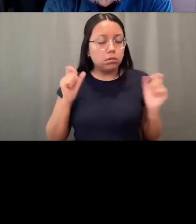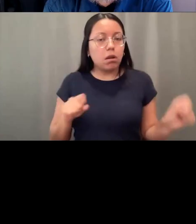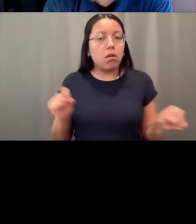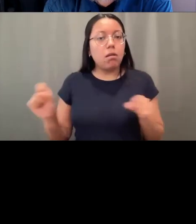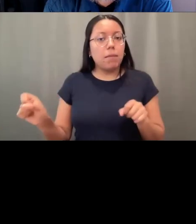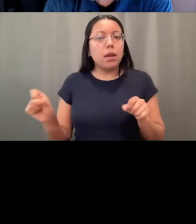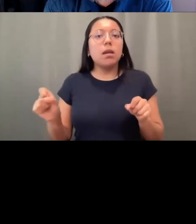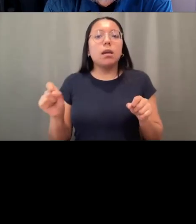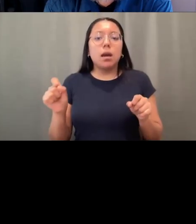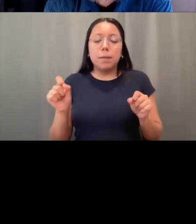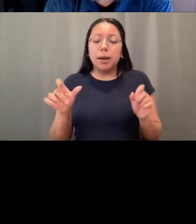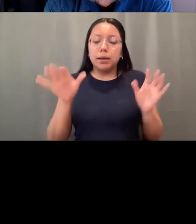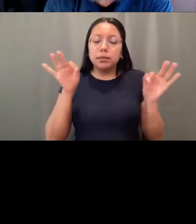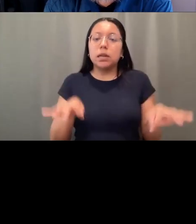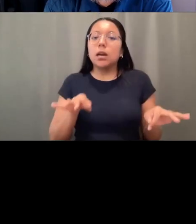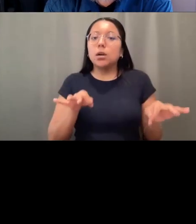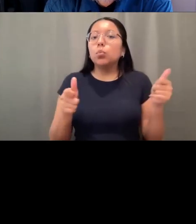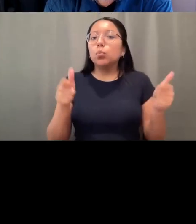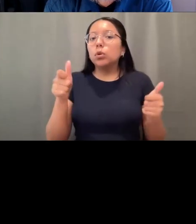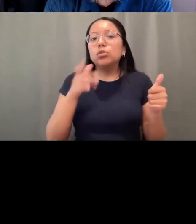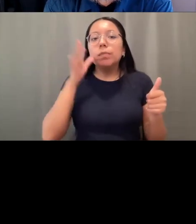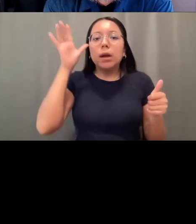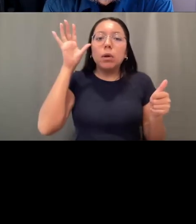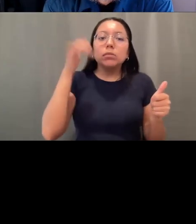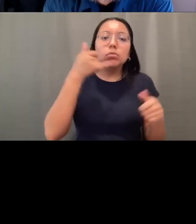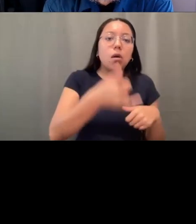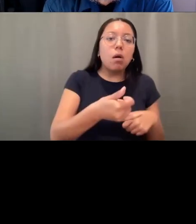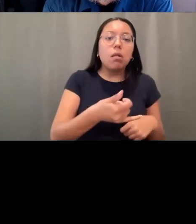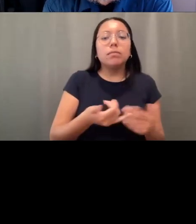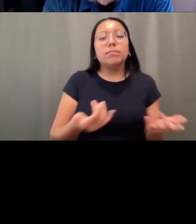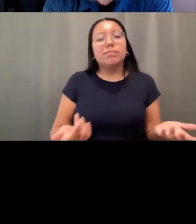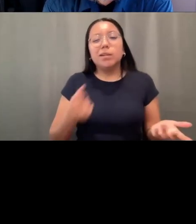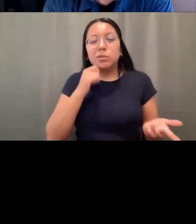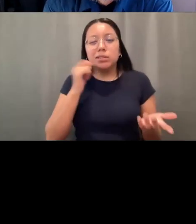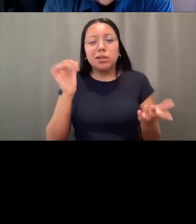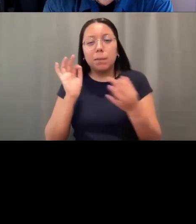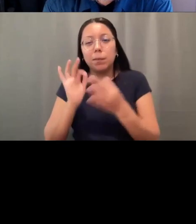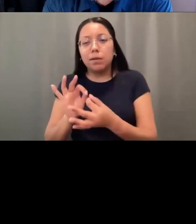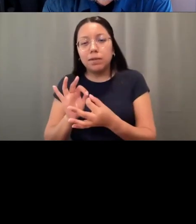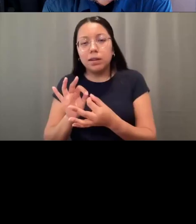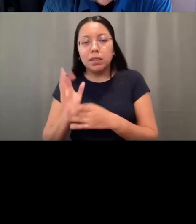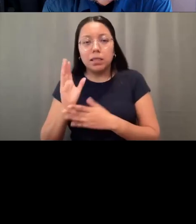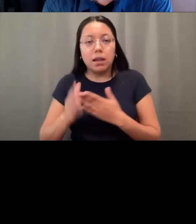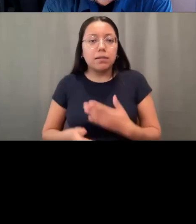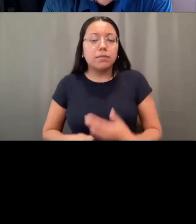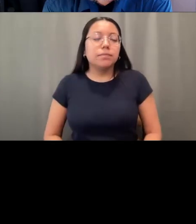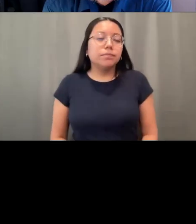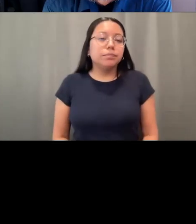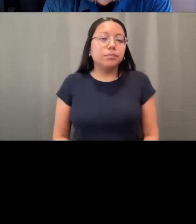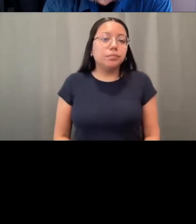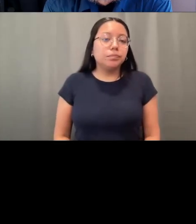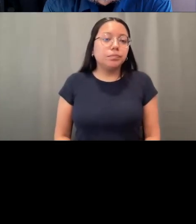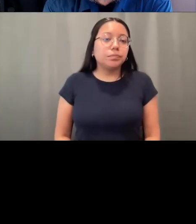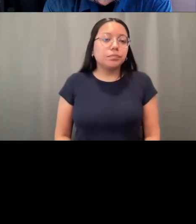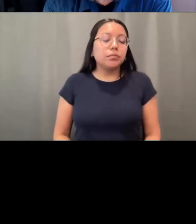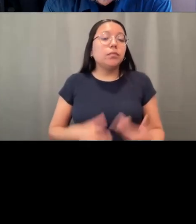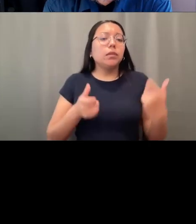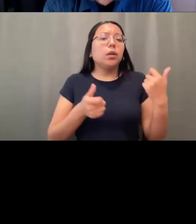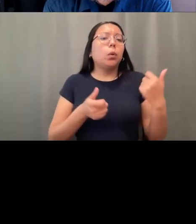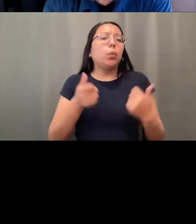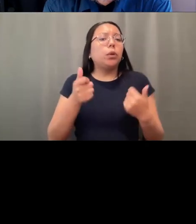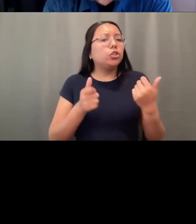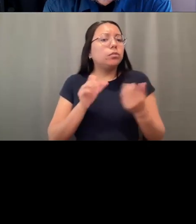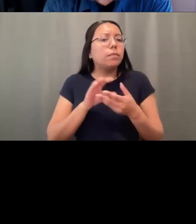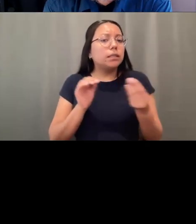the end. Yeah, yeah. What messages would have been